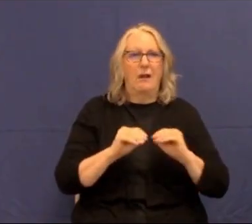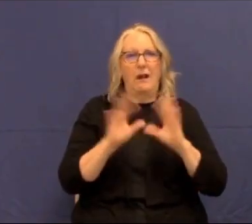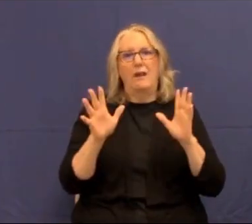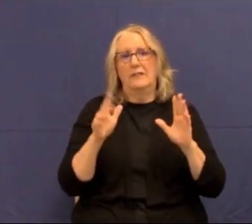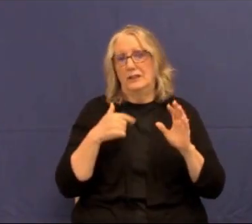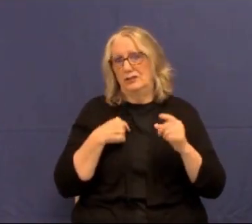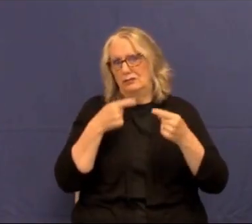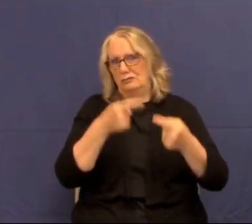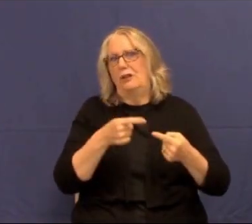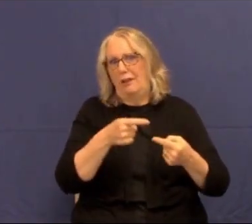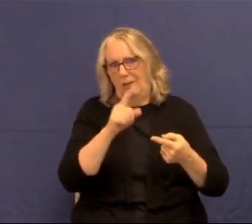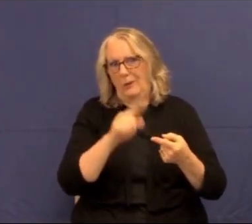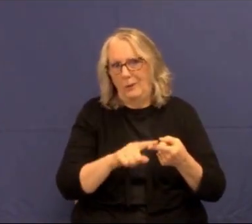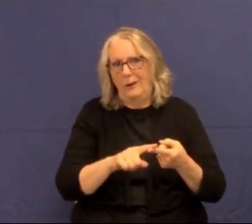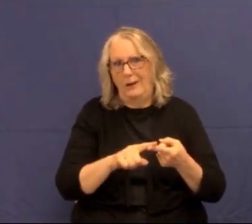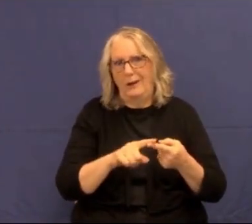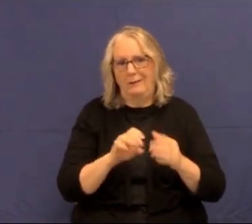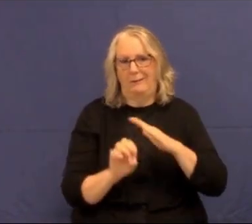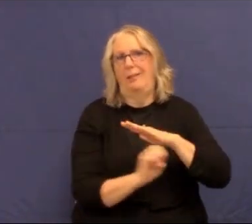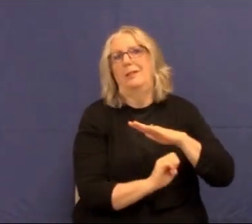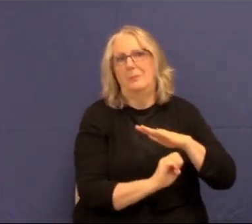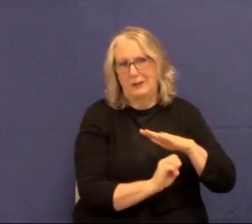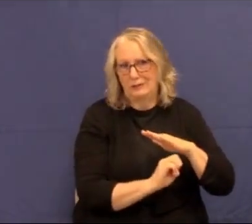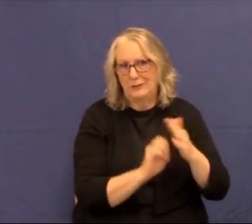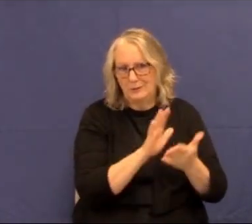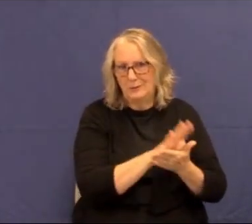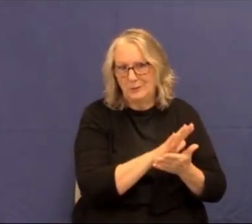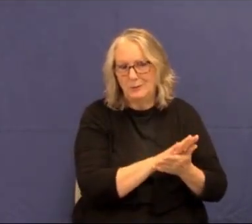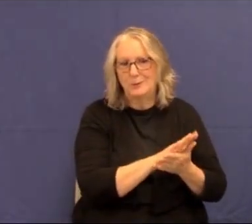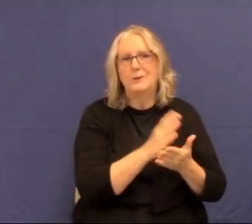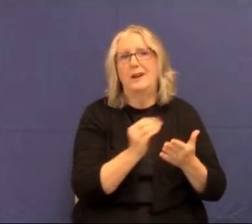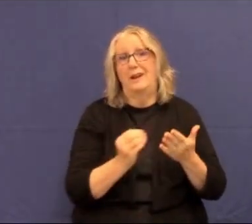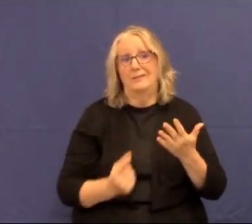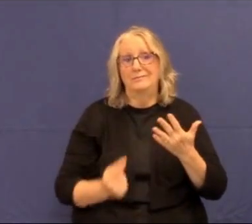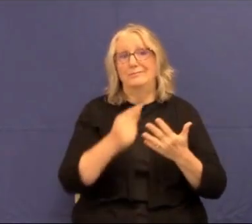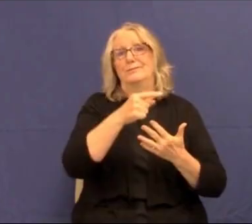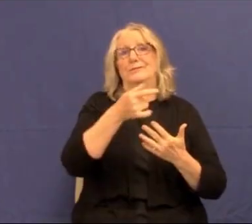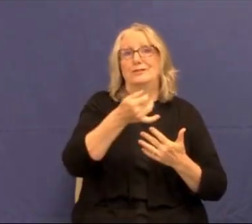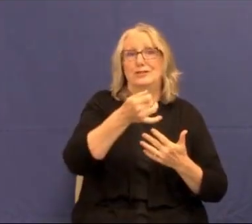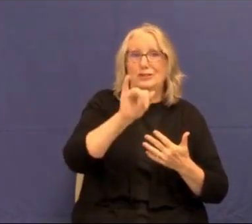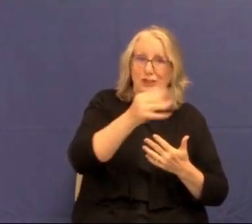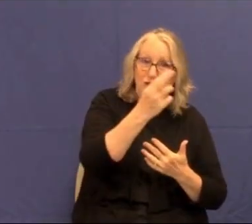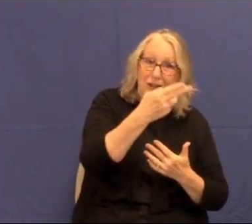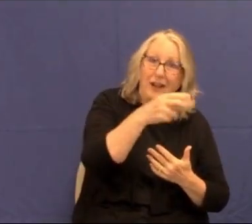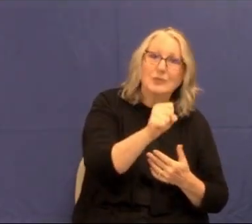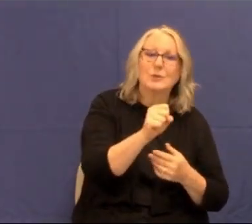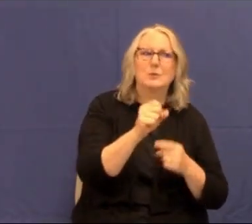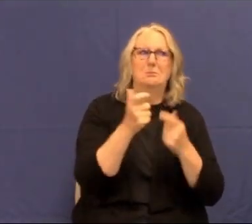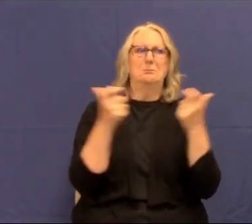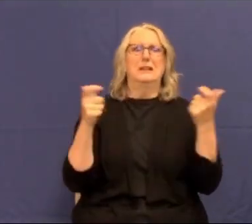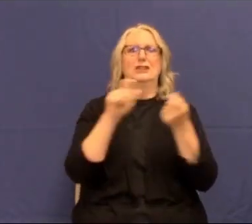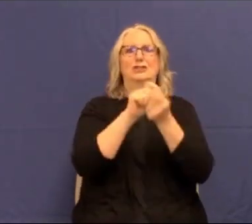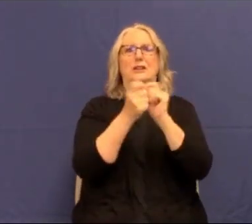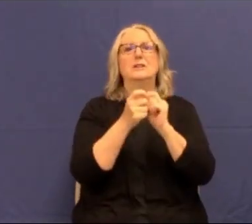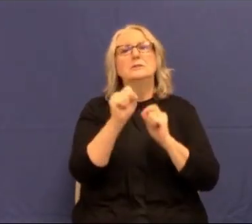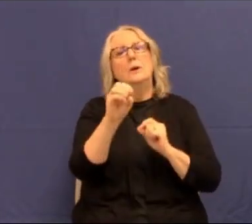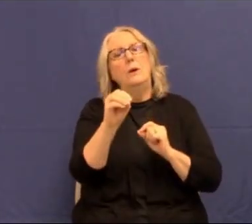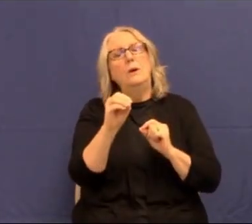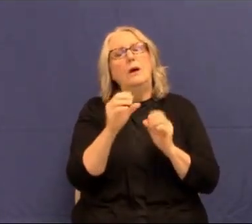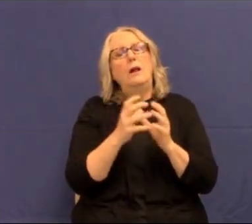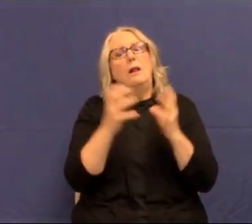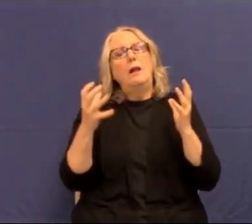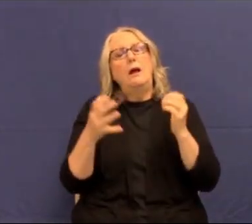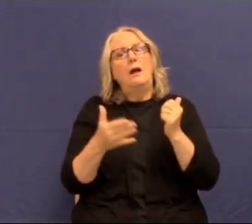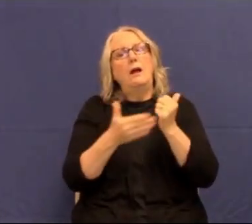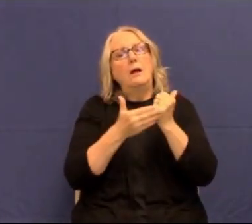struggled. I obviously definitely struggled when I was, in elementary and, kind of into junior high. That was a big change. So